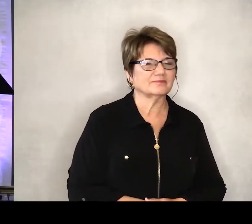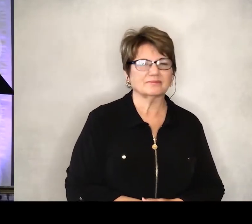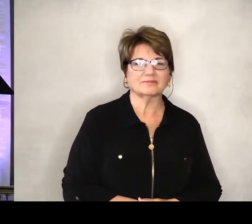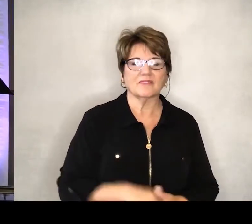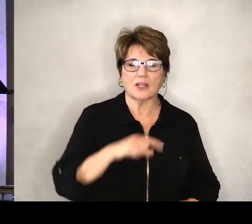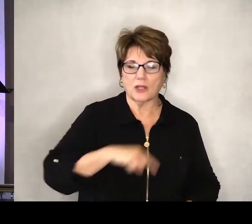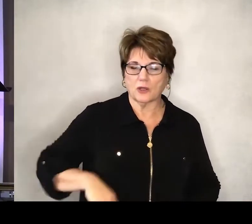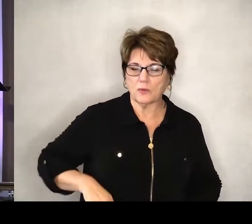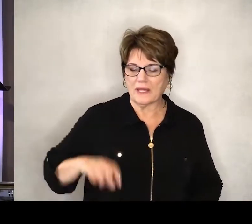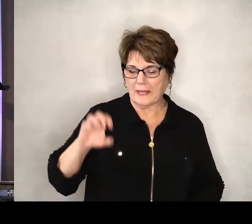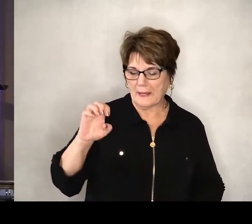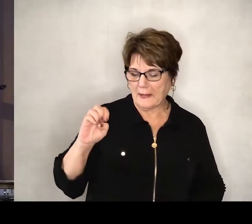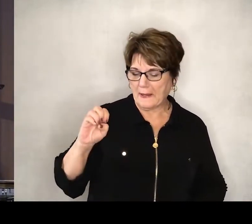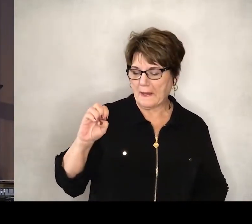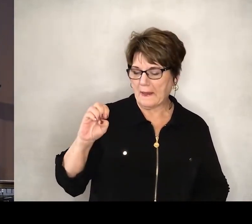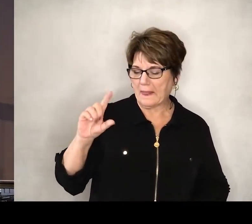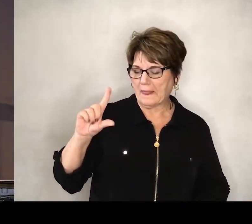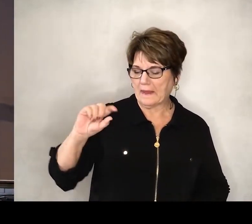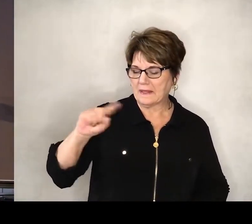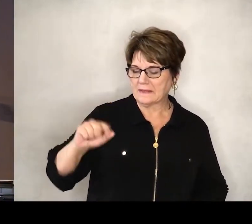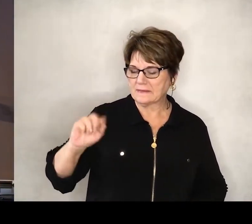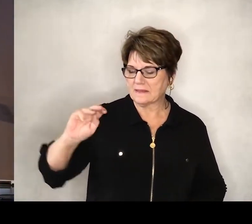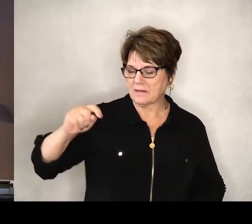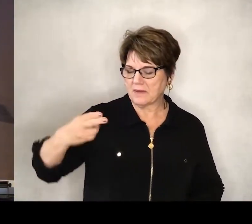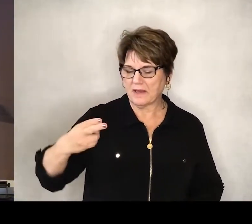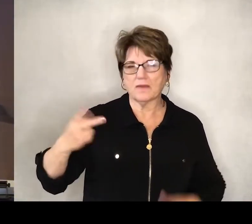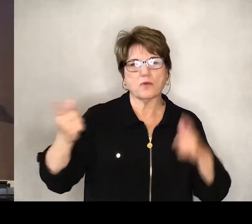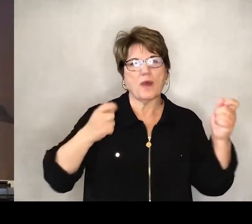Queen Elizabeth reigned for 70 years.